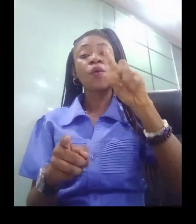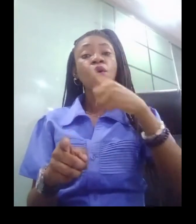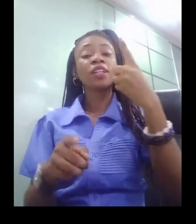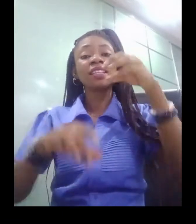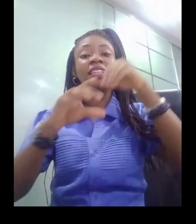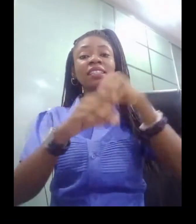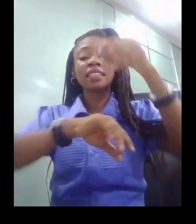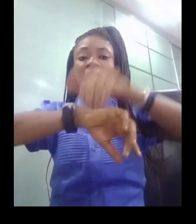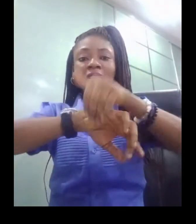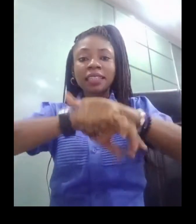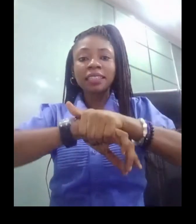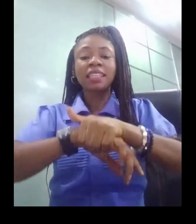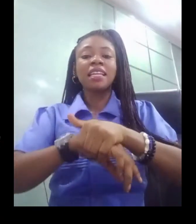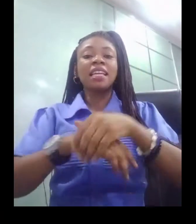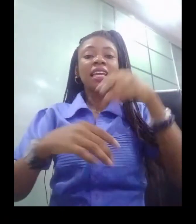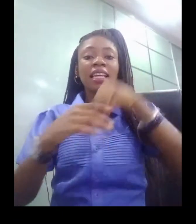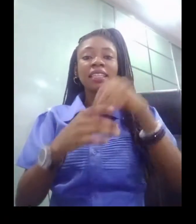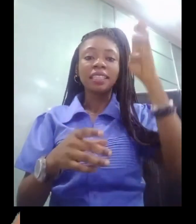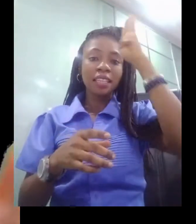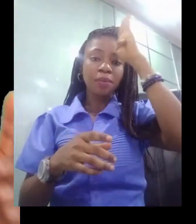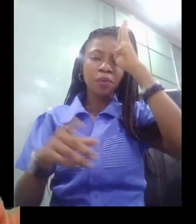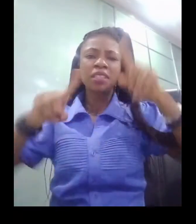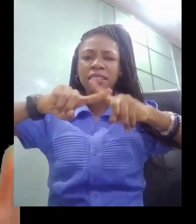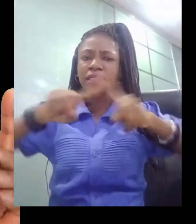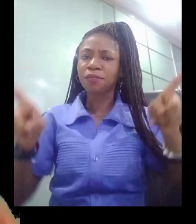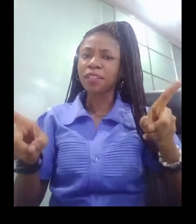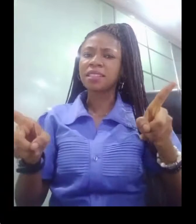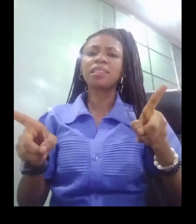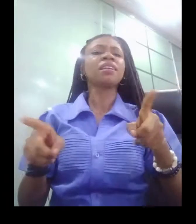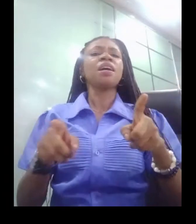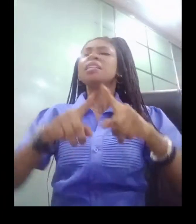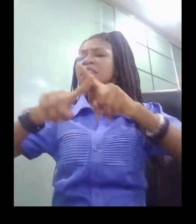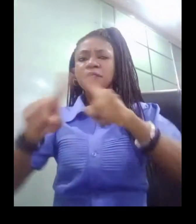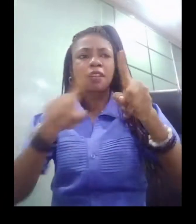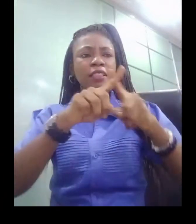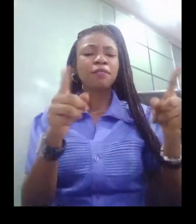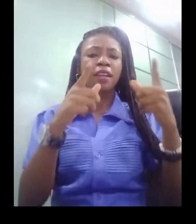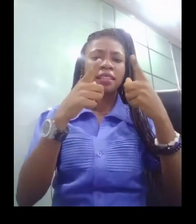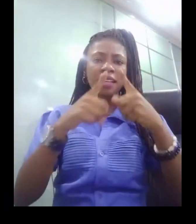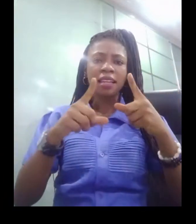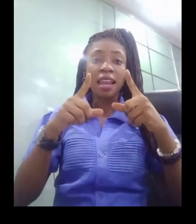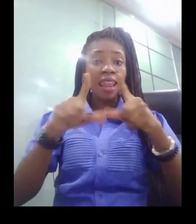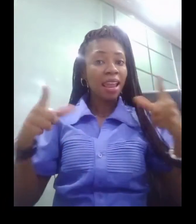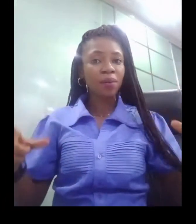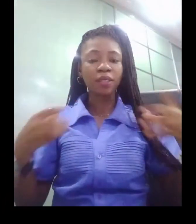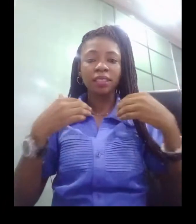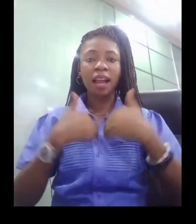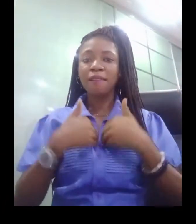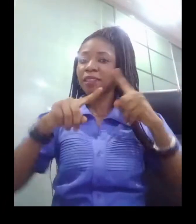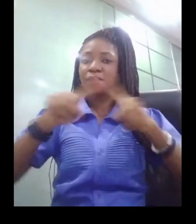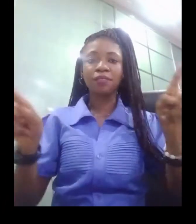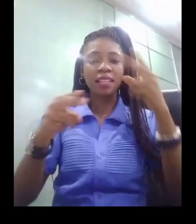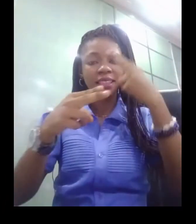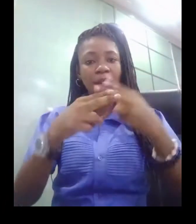It is another thing in another language. Is another thing in another language. Now put it in your own language